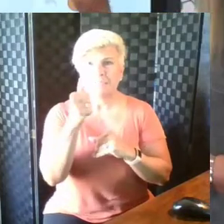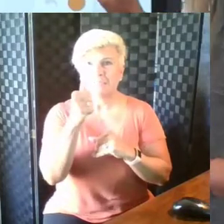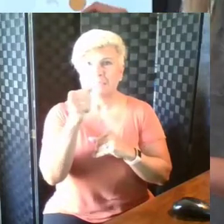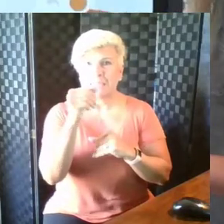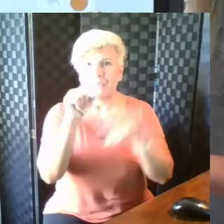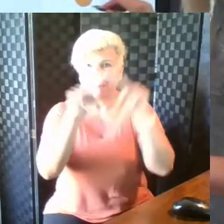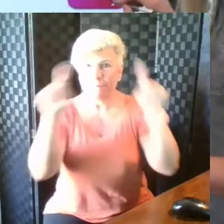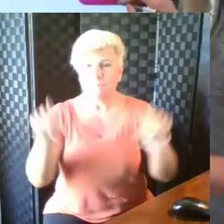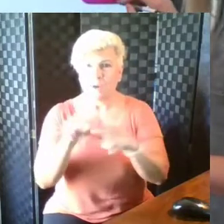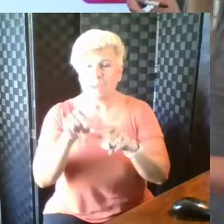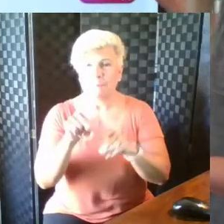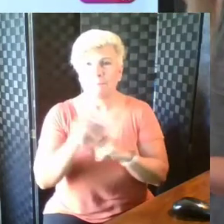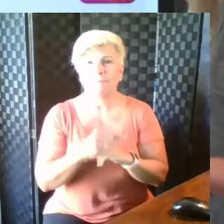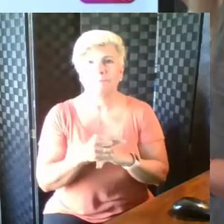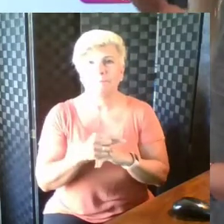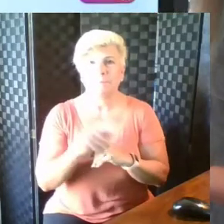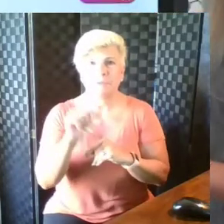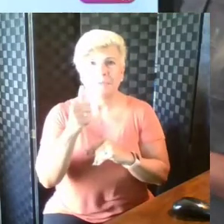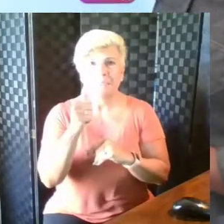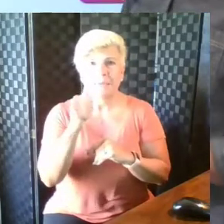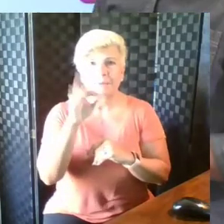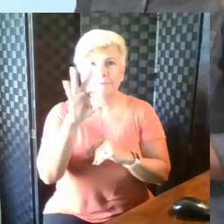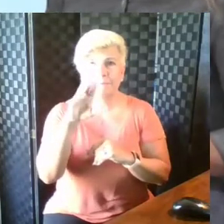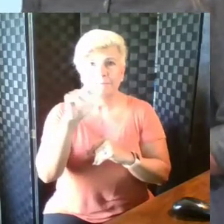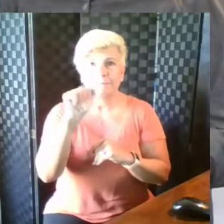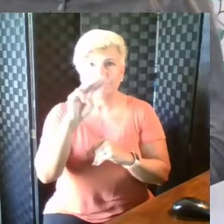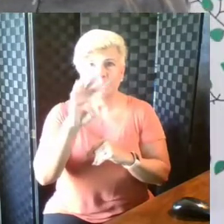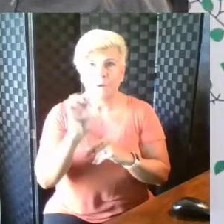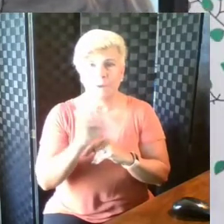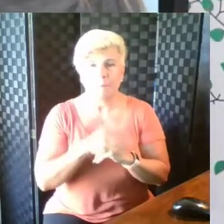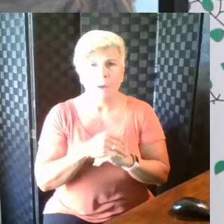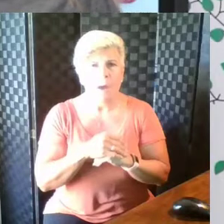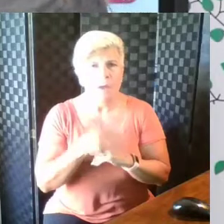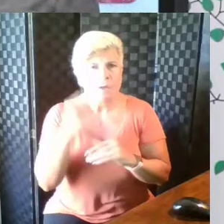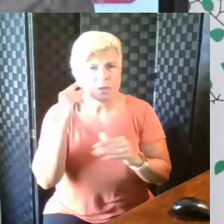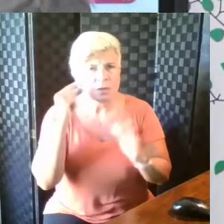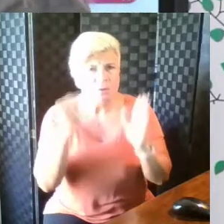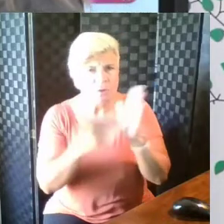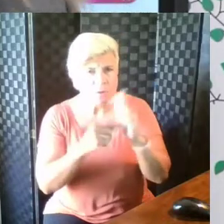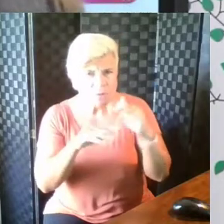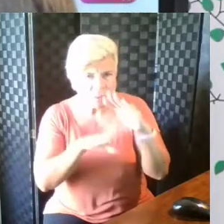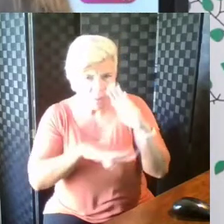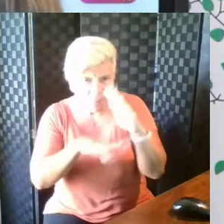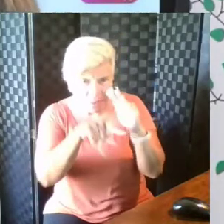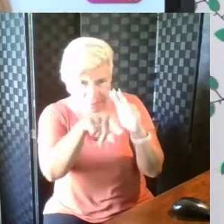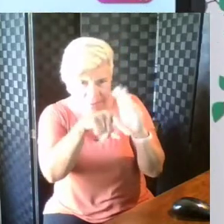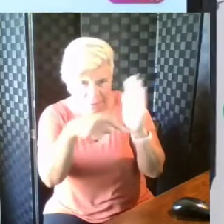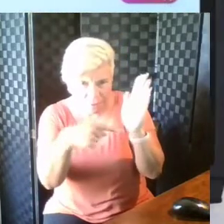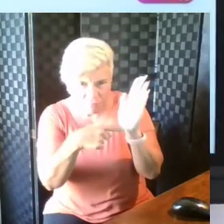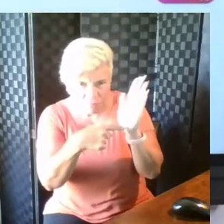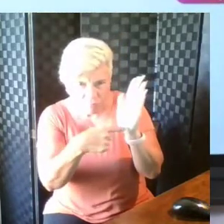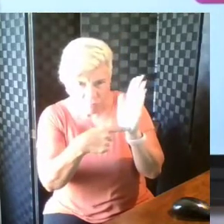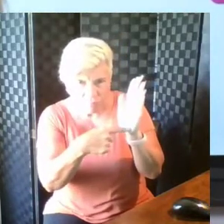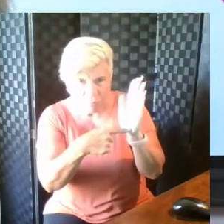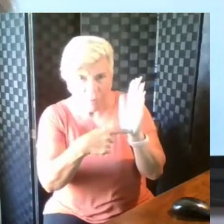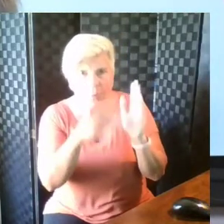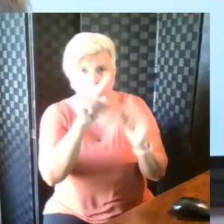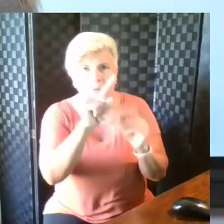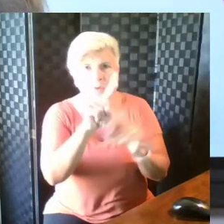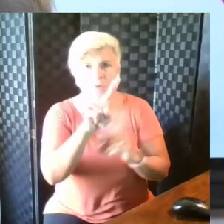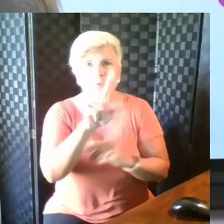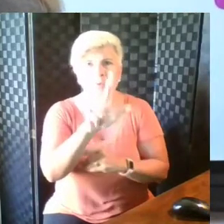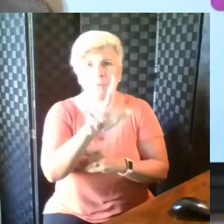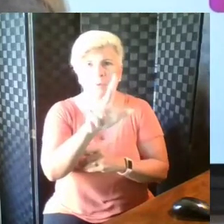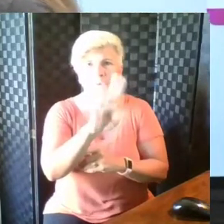and you'll notice there's something different at the bottom here. This is what I previewed a minute ago with you about what's coming up next week. So let's actually count.